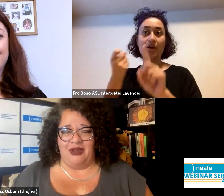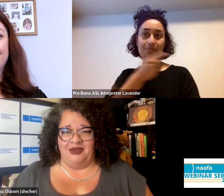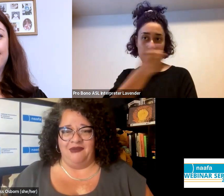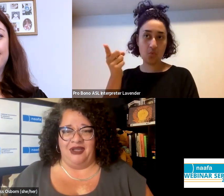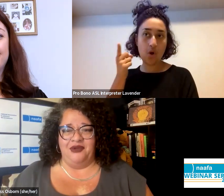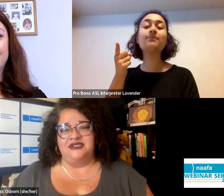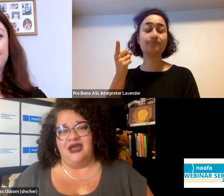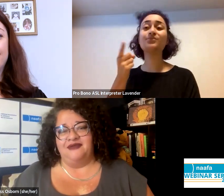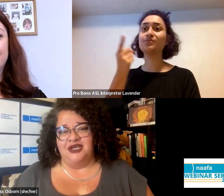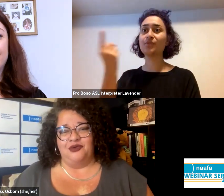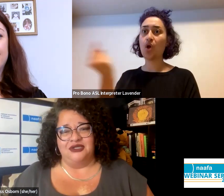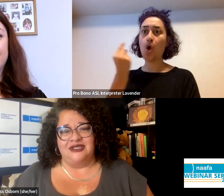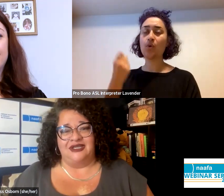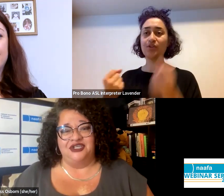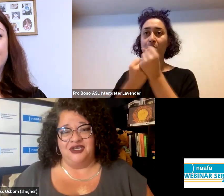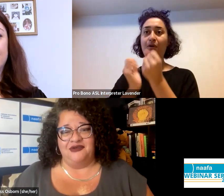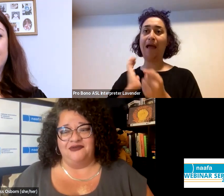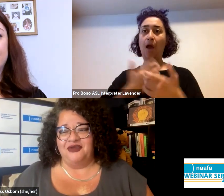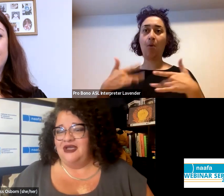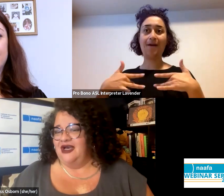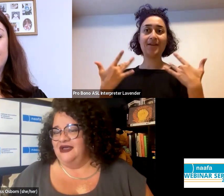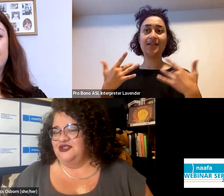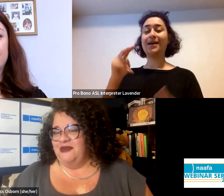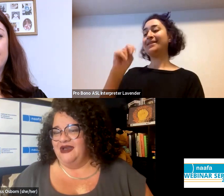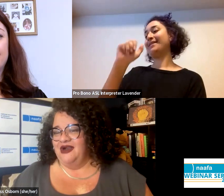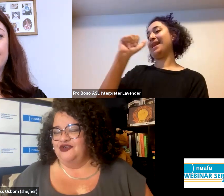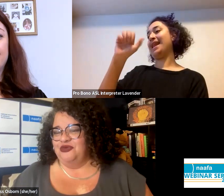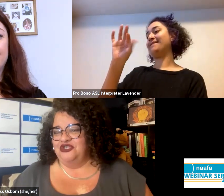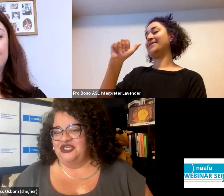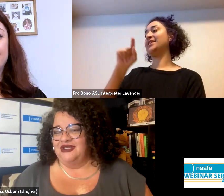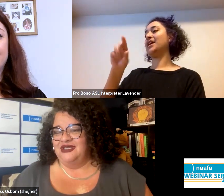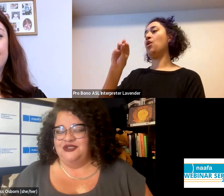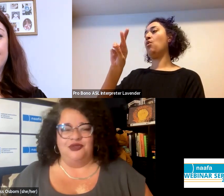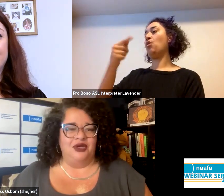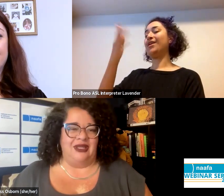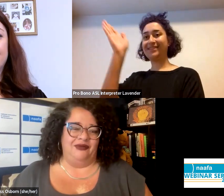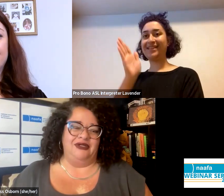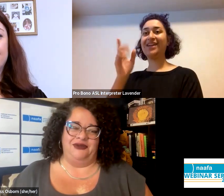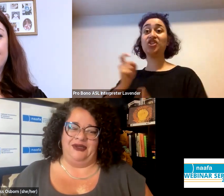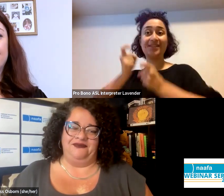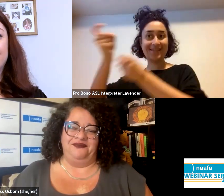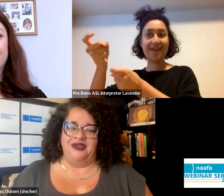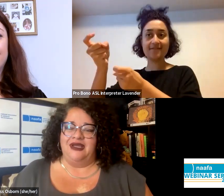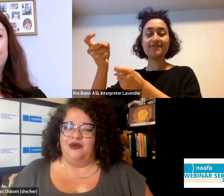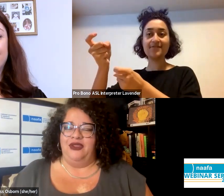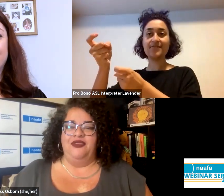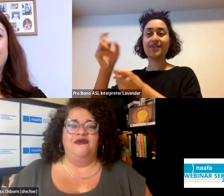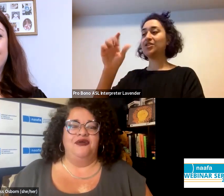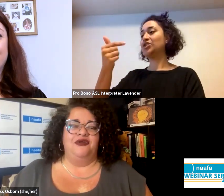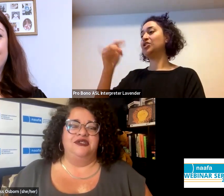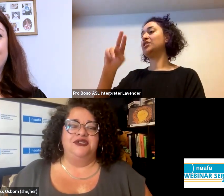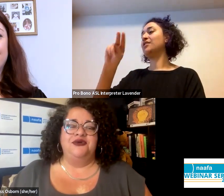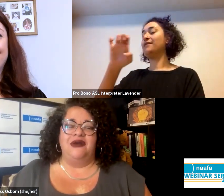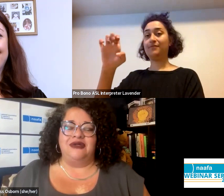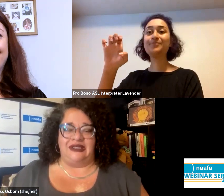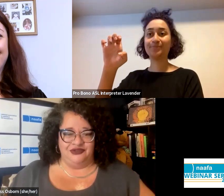NAFA's programming by going to nafa.org/give to make a contribution to the work that we are doing. With no